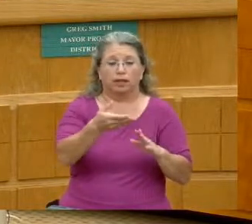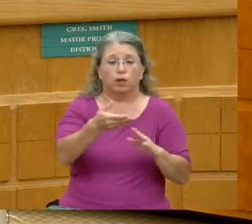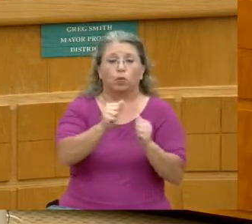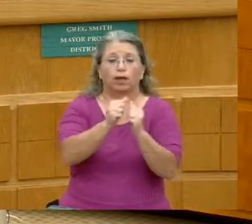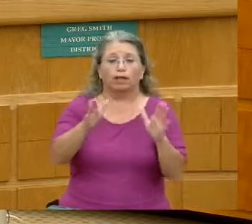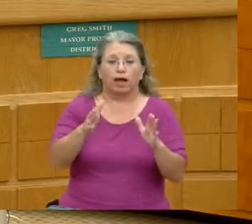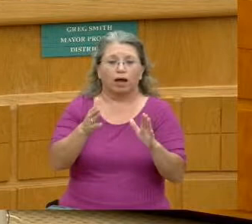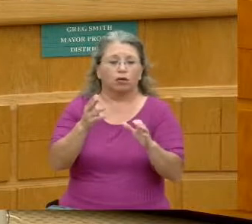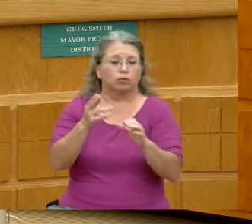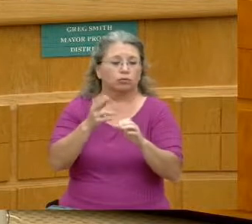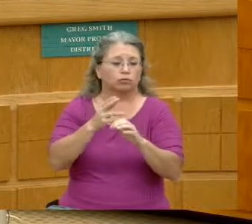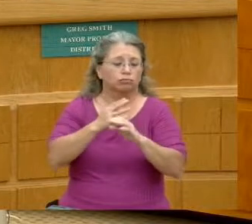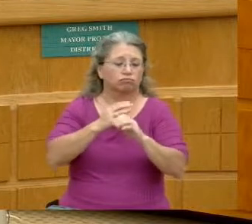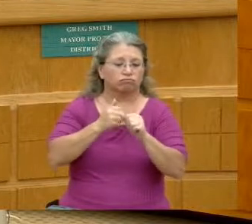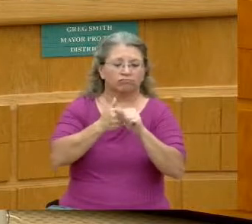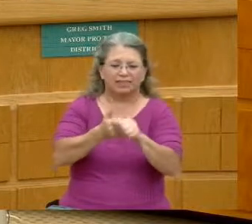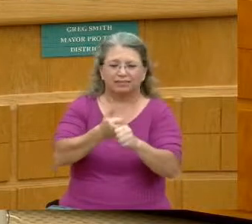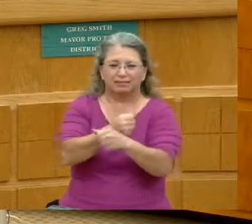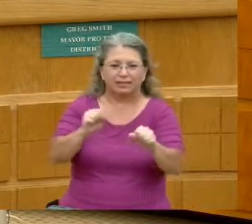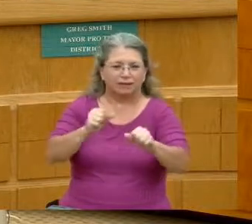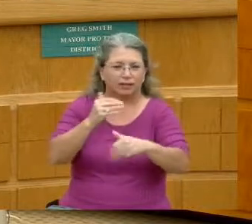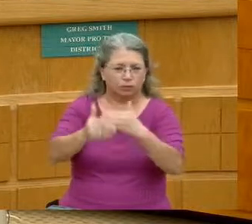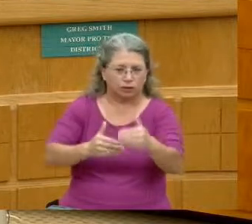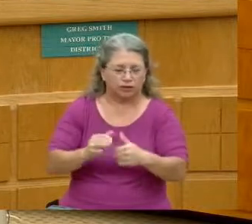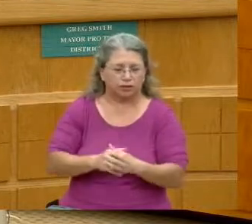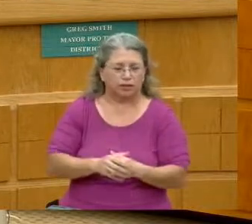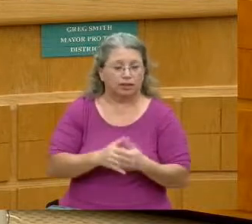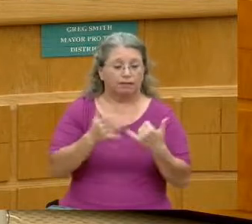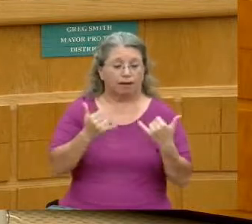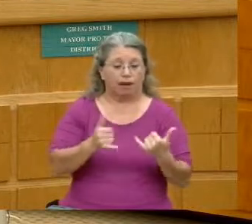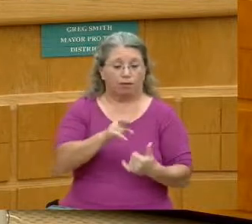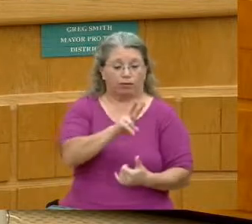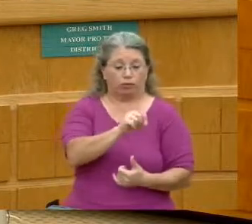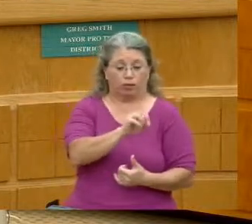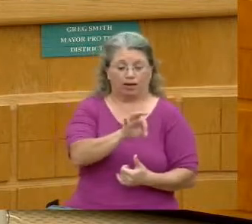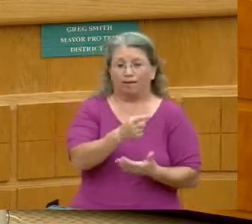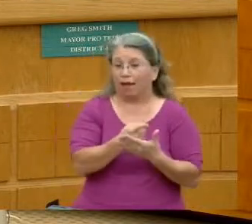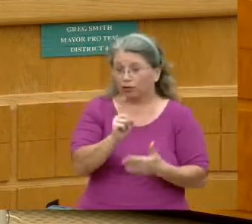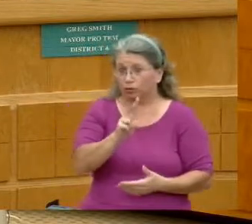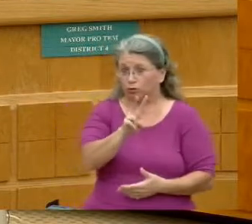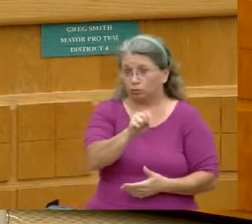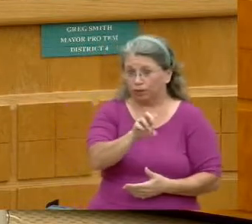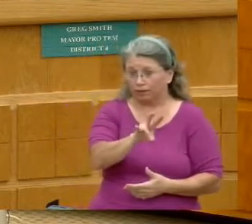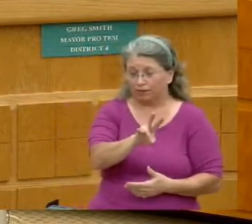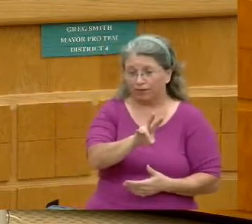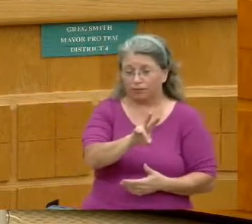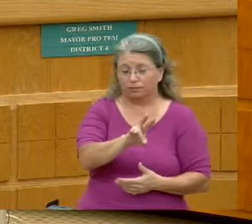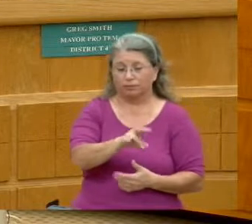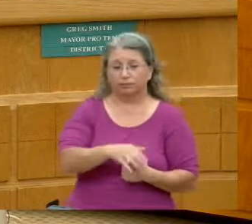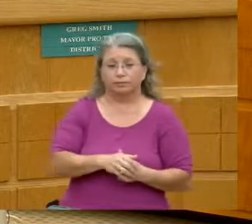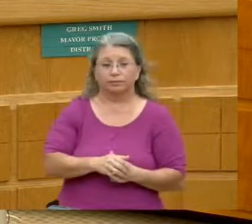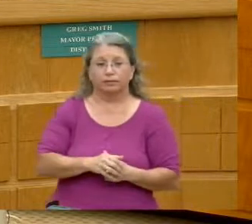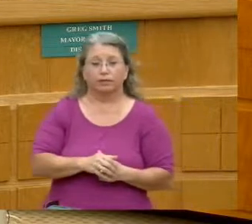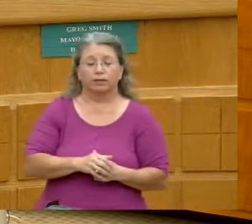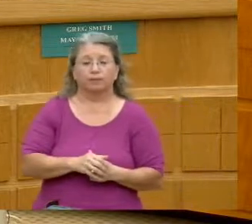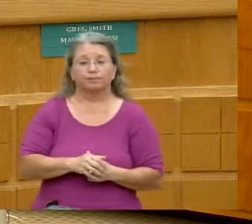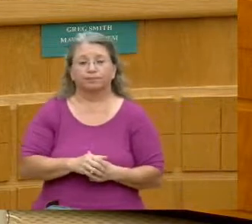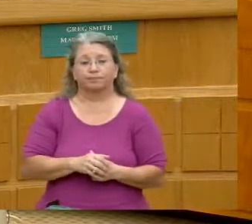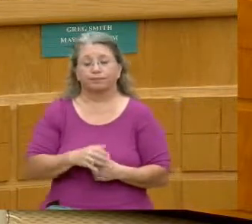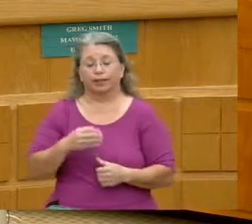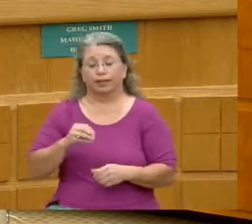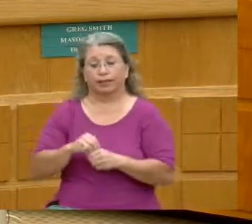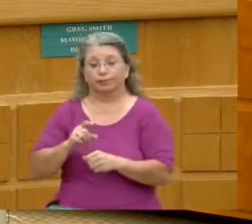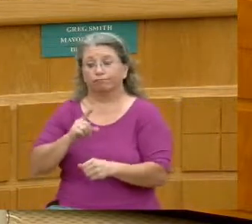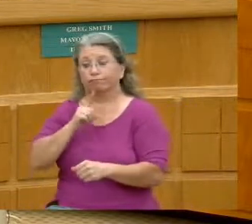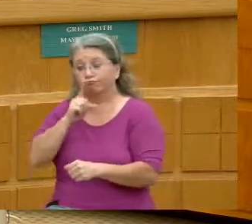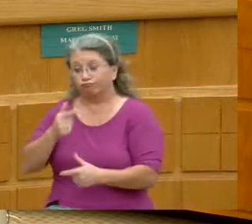number changes from week to week. Last week it was 2.7. In reality, the number never changes, but our estimate of it can change from week